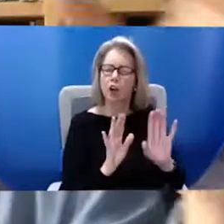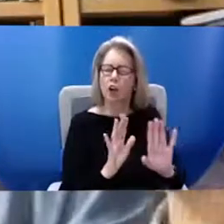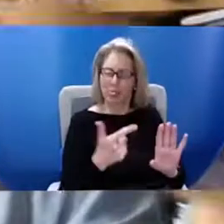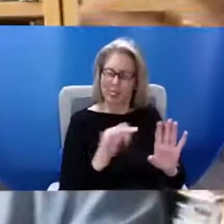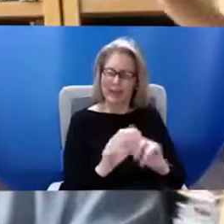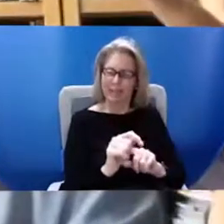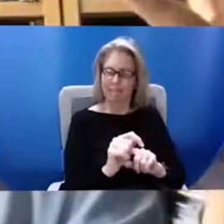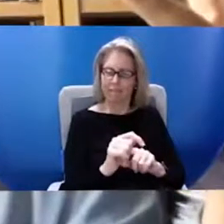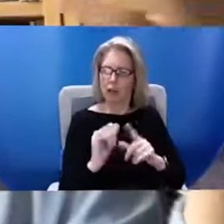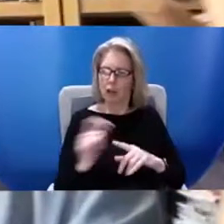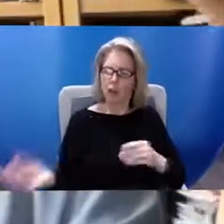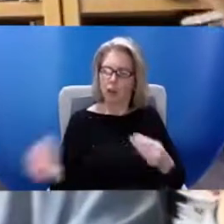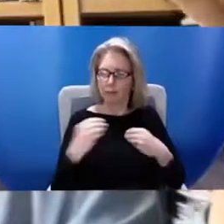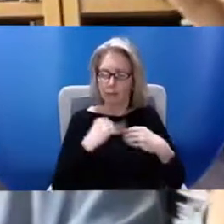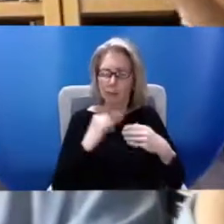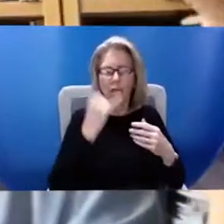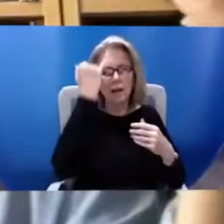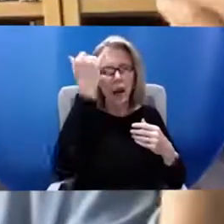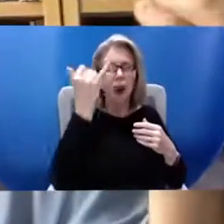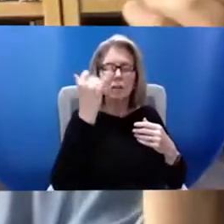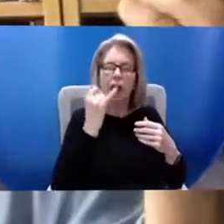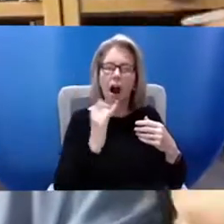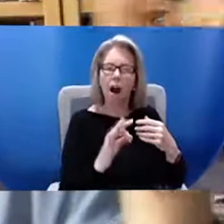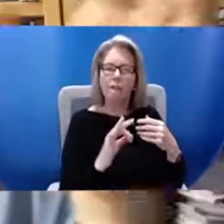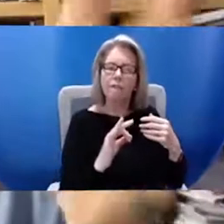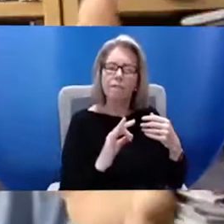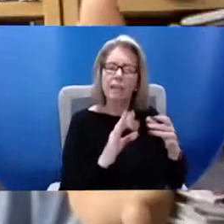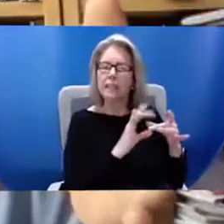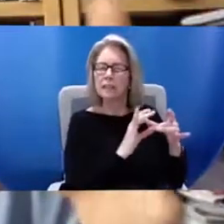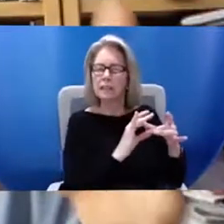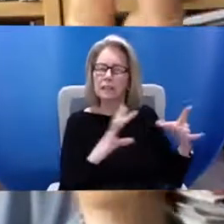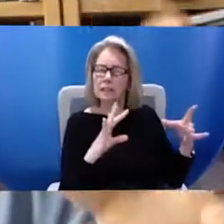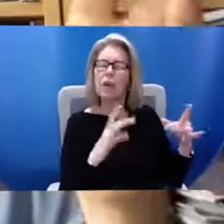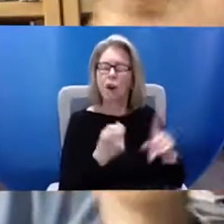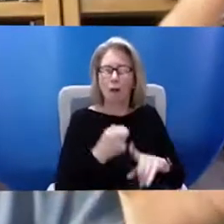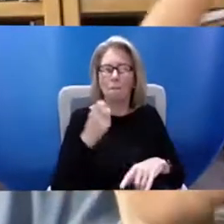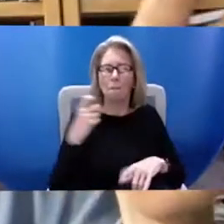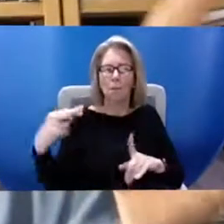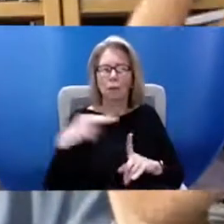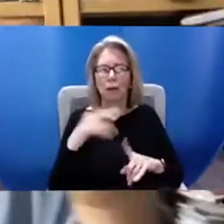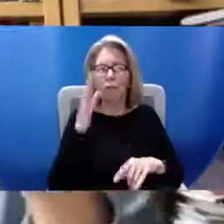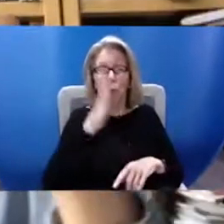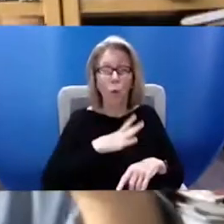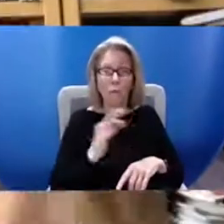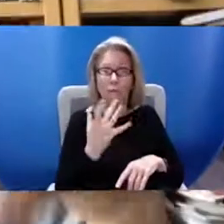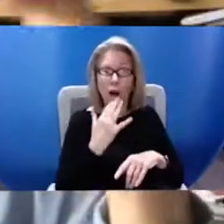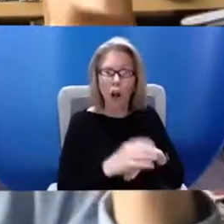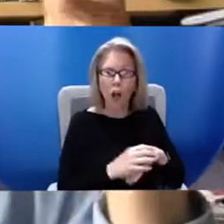conceptual gift that Maria Lugones leaves us with the notion of coalition from the perspective of women of color,